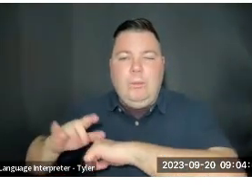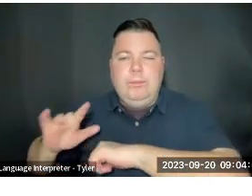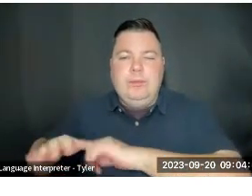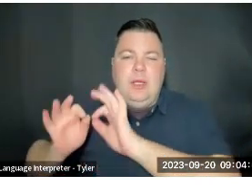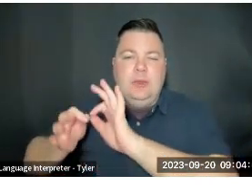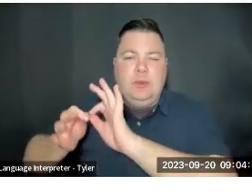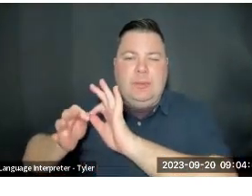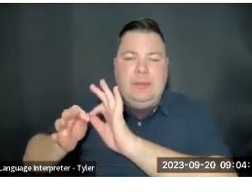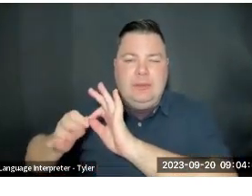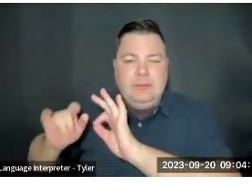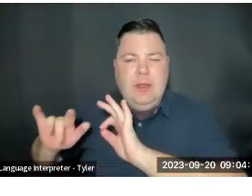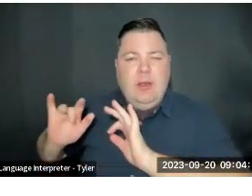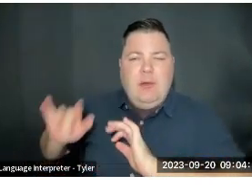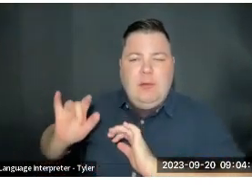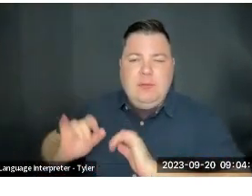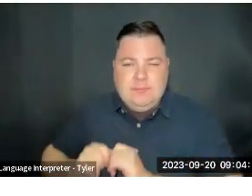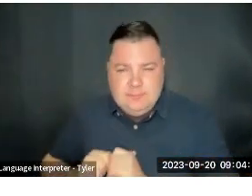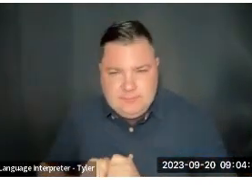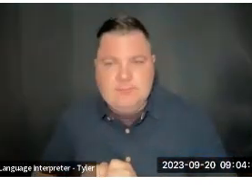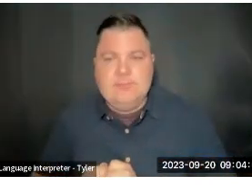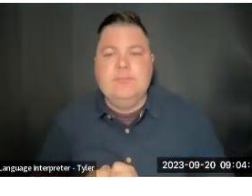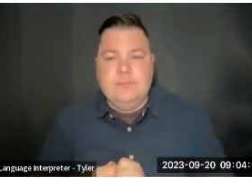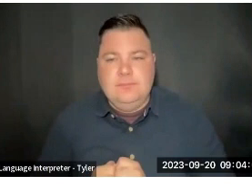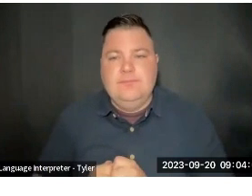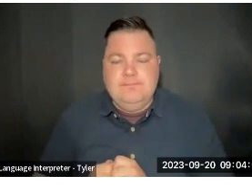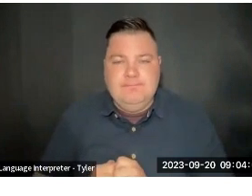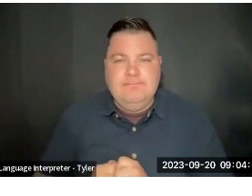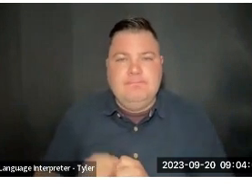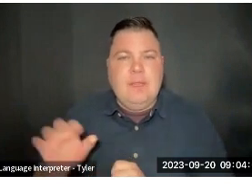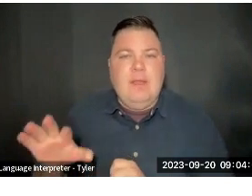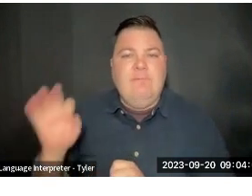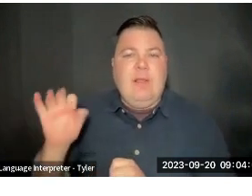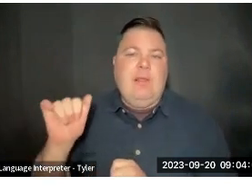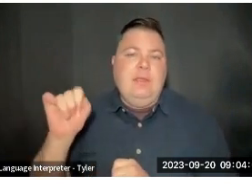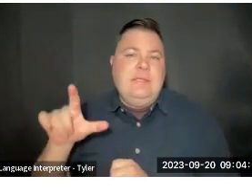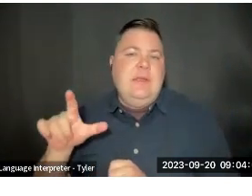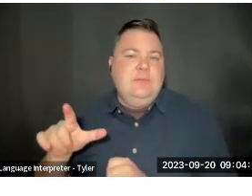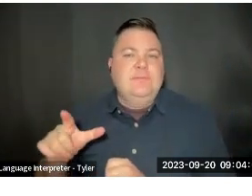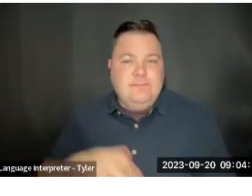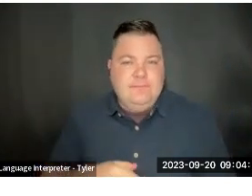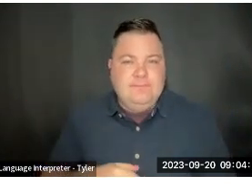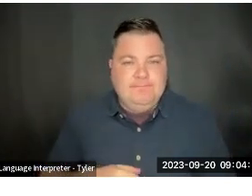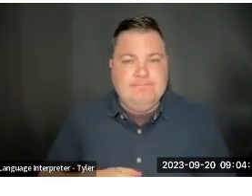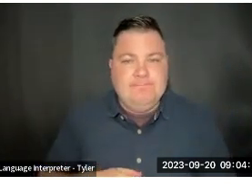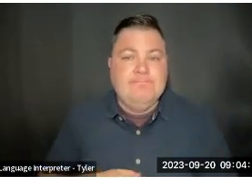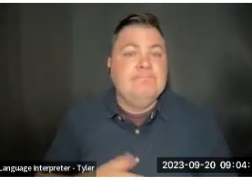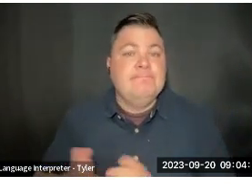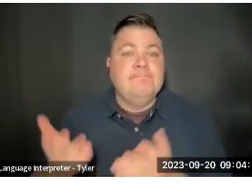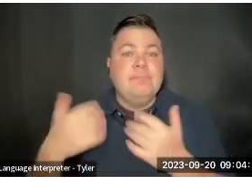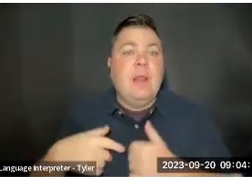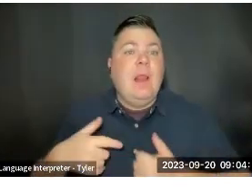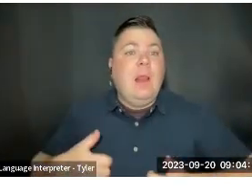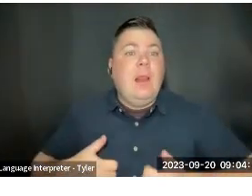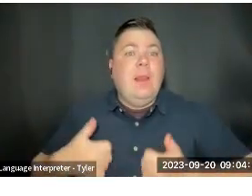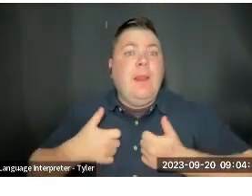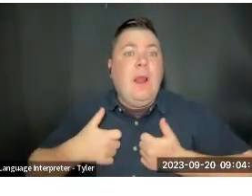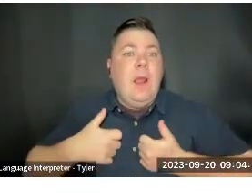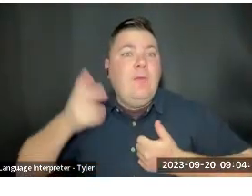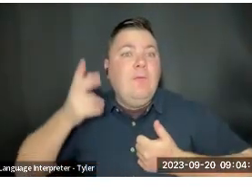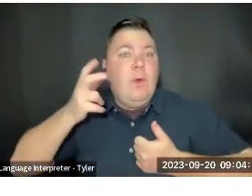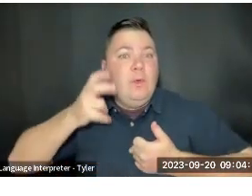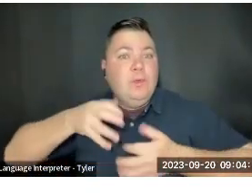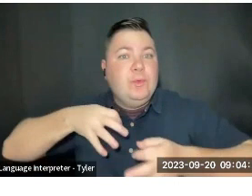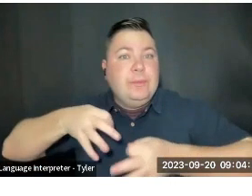looks like a little globe, to select that channel. Live audio description is also